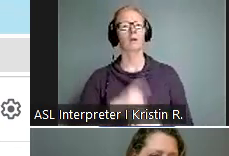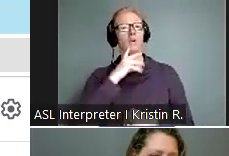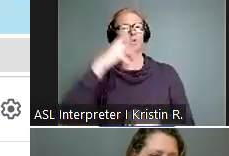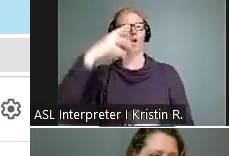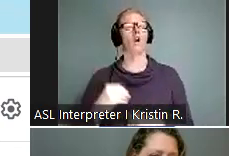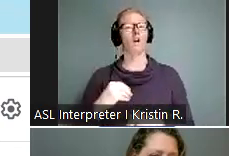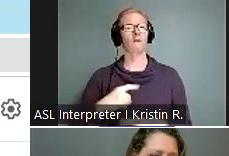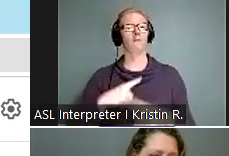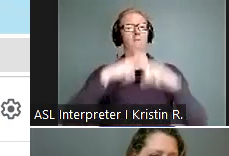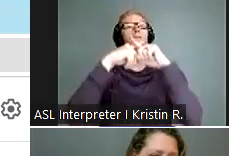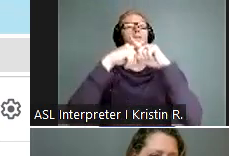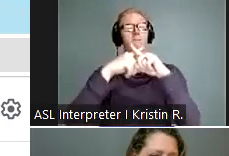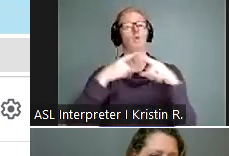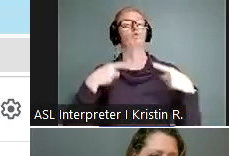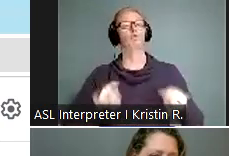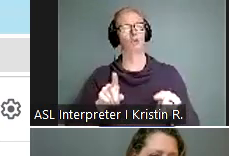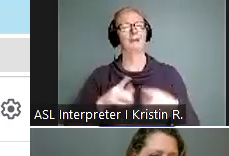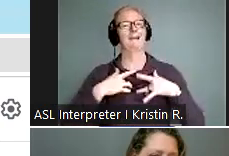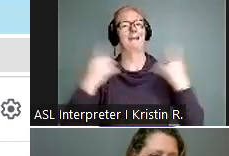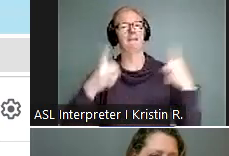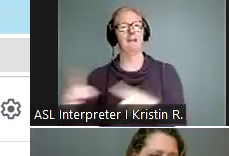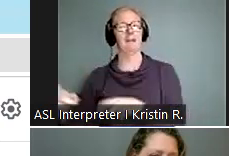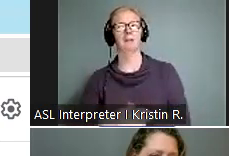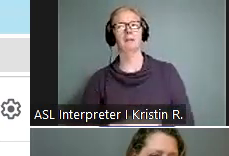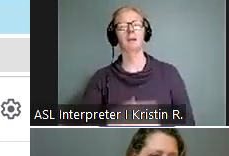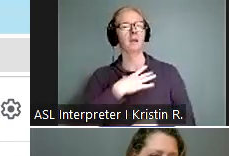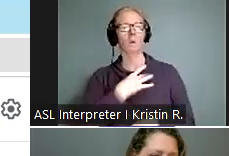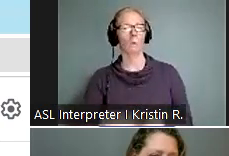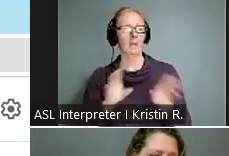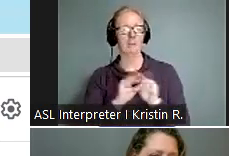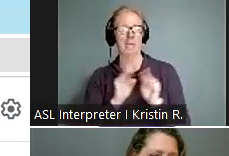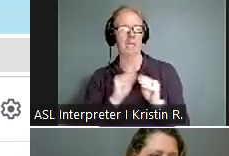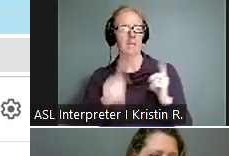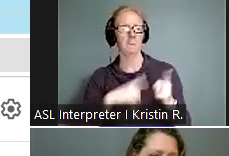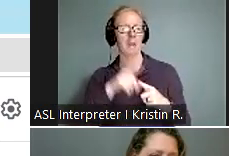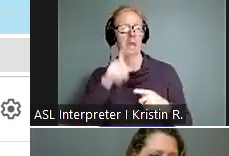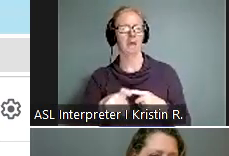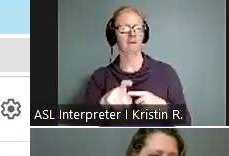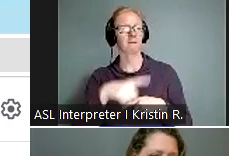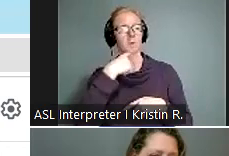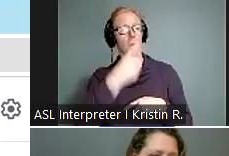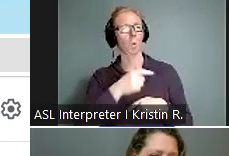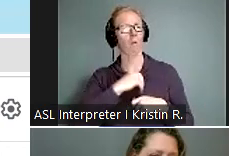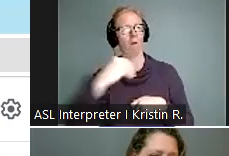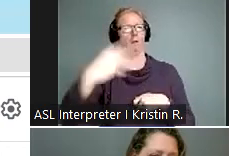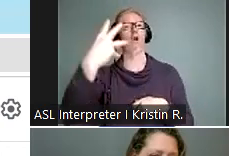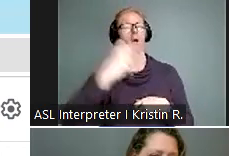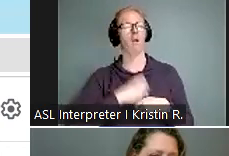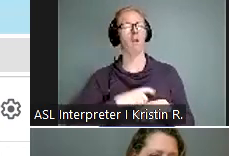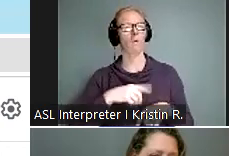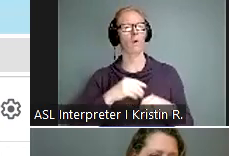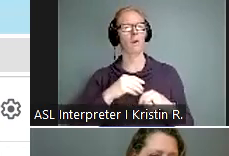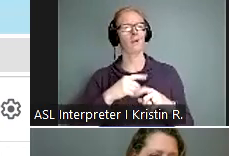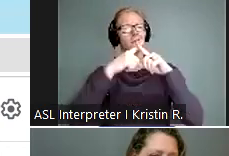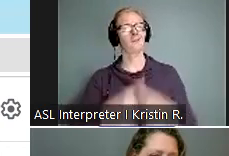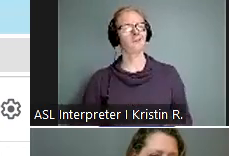microphone during an event. I really don't like meetings where I have to be told to keep my microphone or camera on, because I